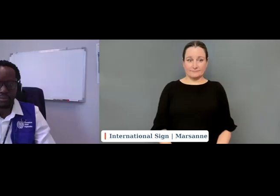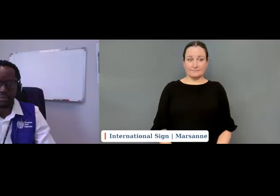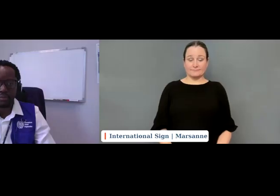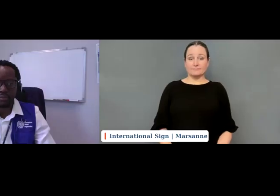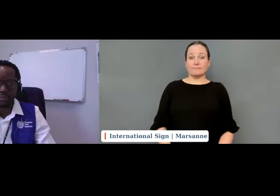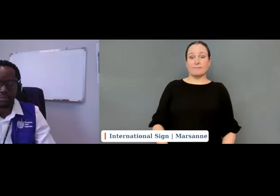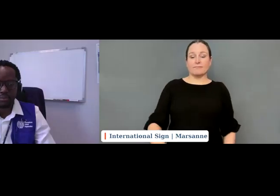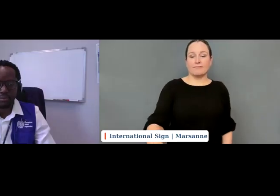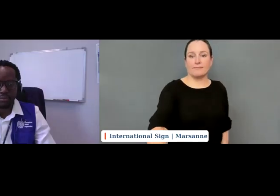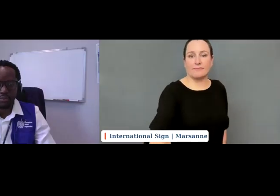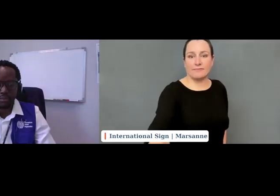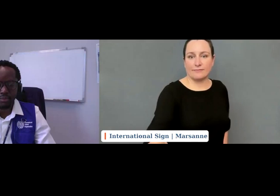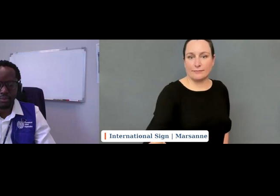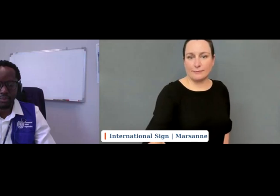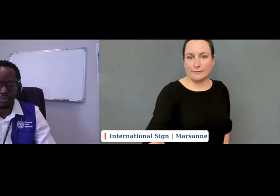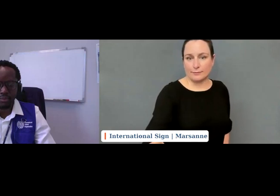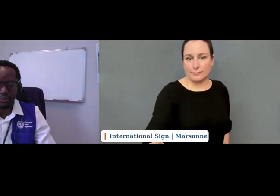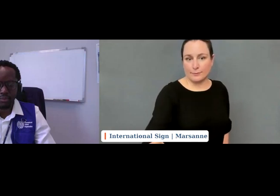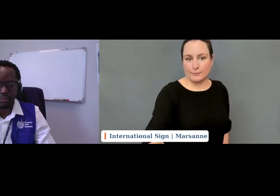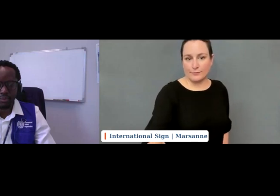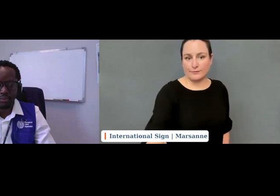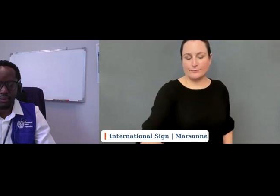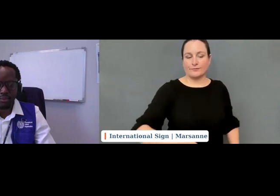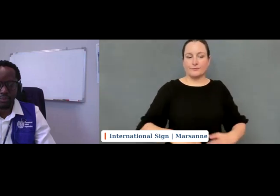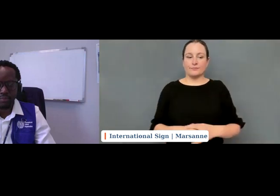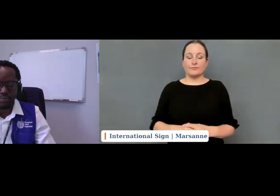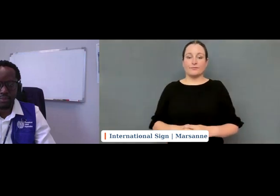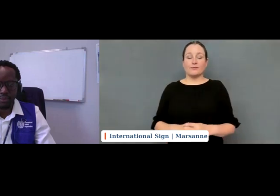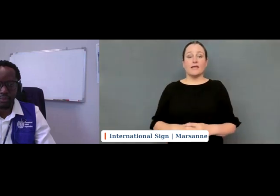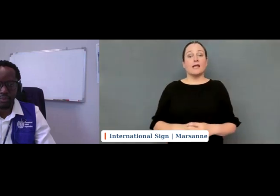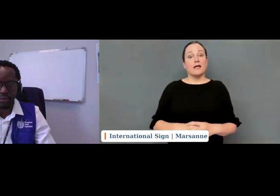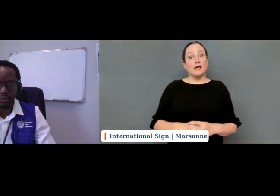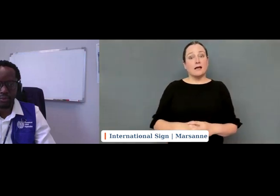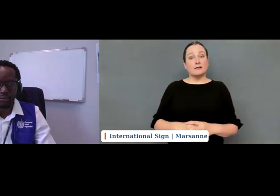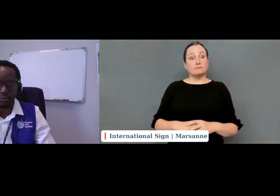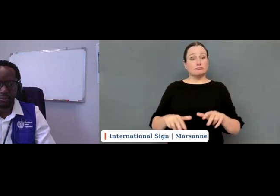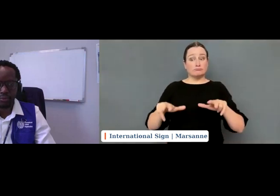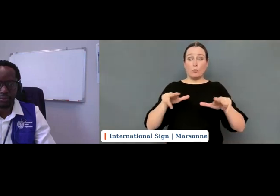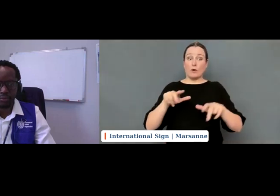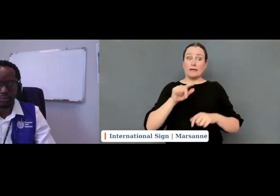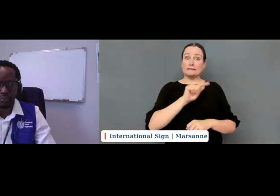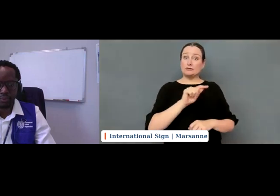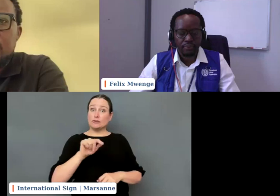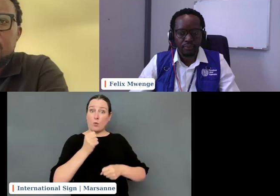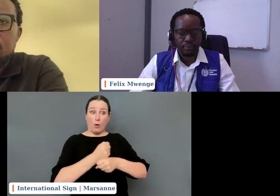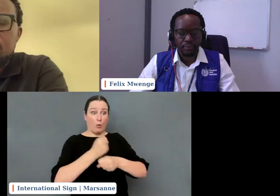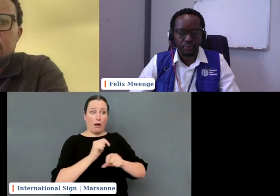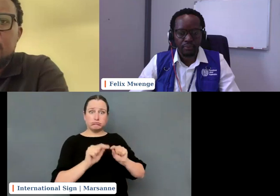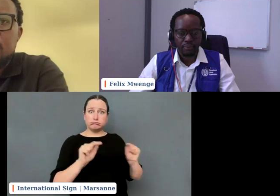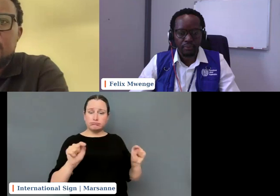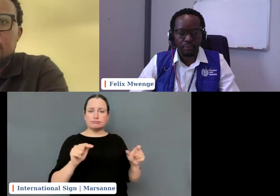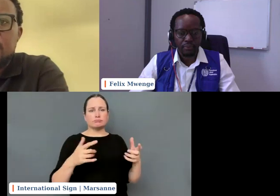we try to train the organizations that take part in the community or that act within the community,